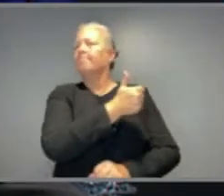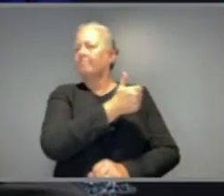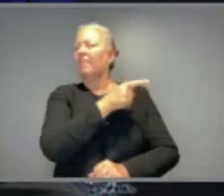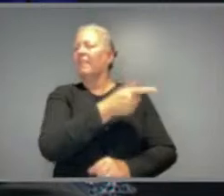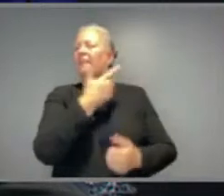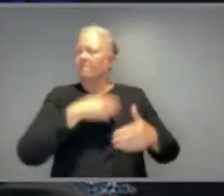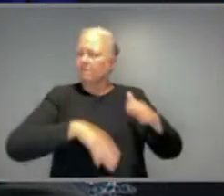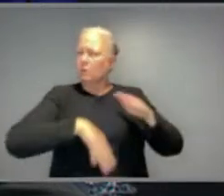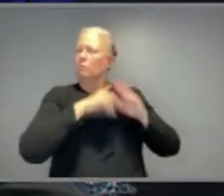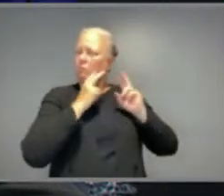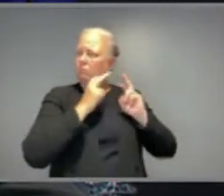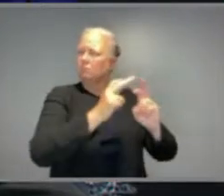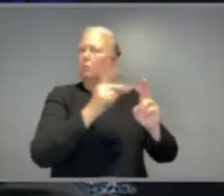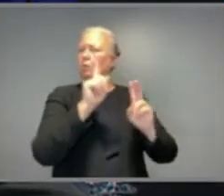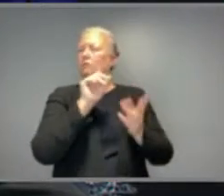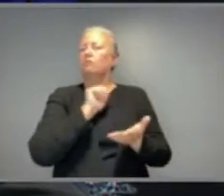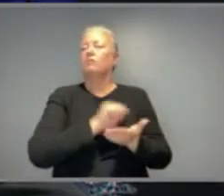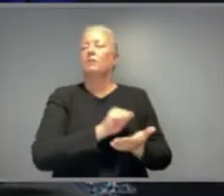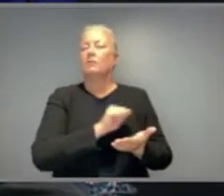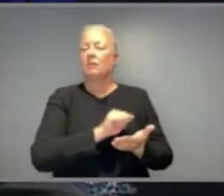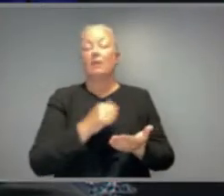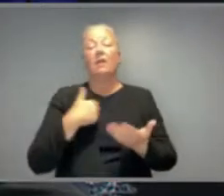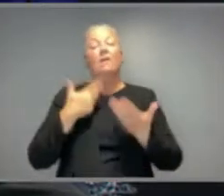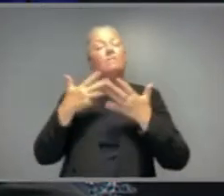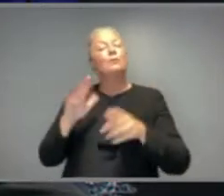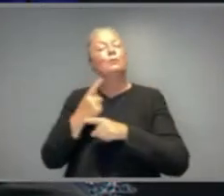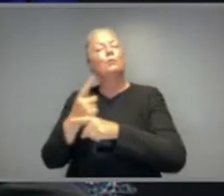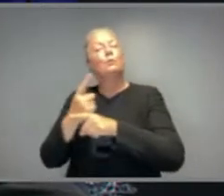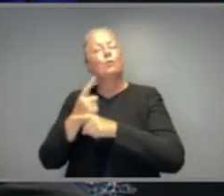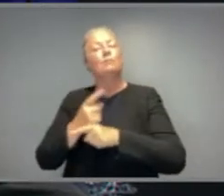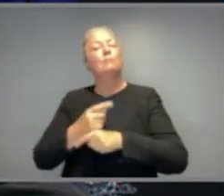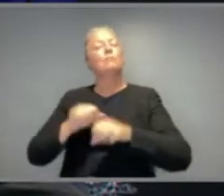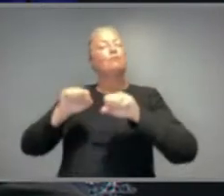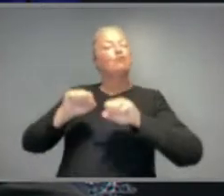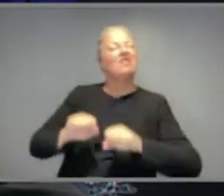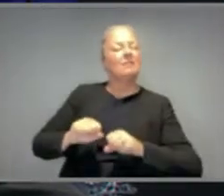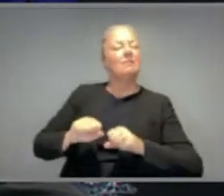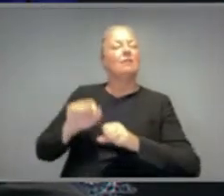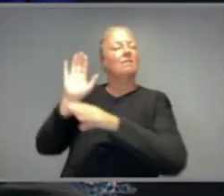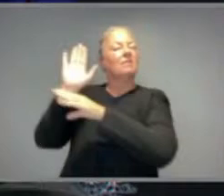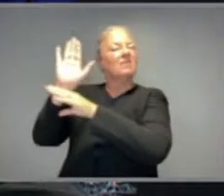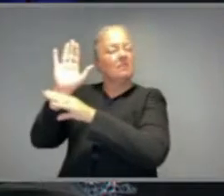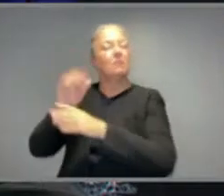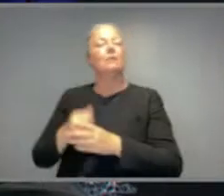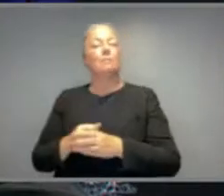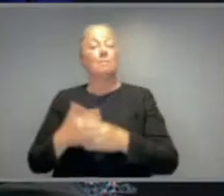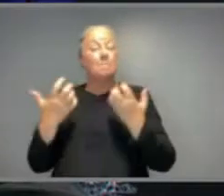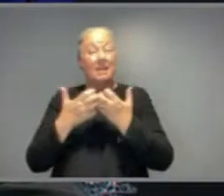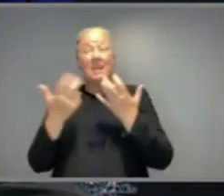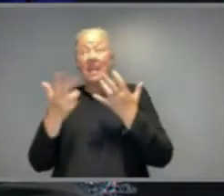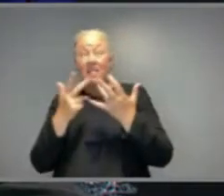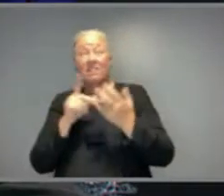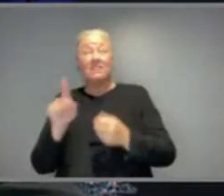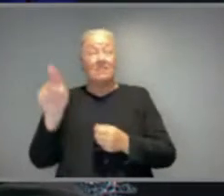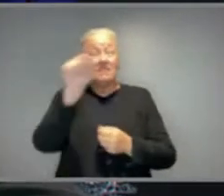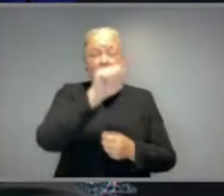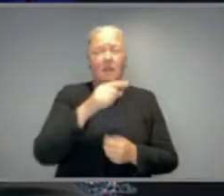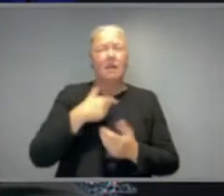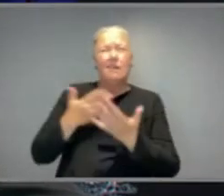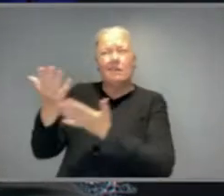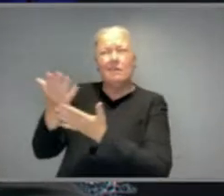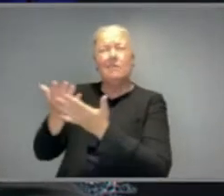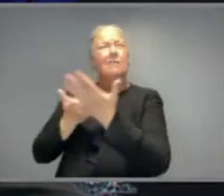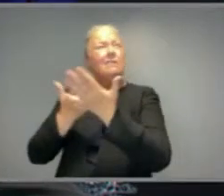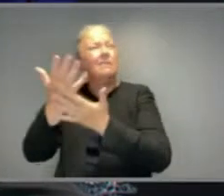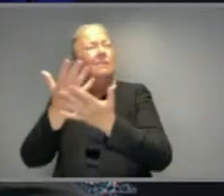opportunity to speak with President Macron, as I've had with many others who've been dealing with this issue. I've spoke with President